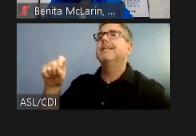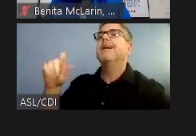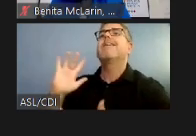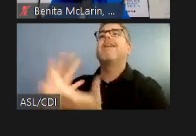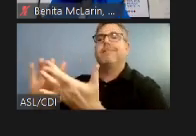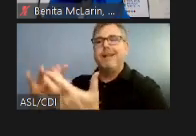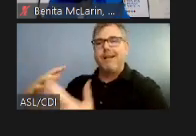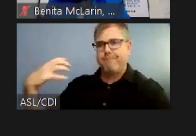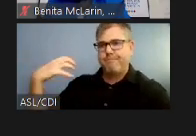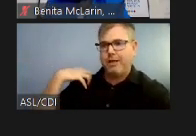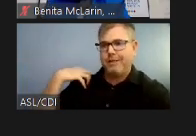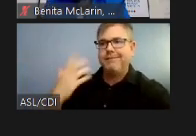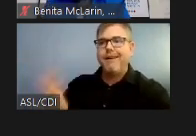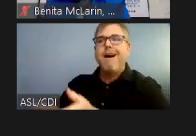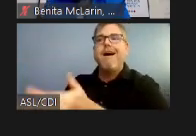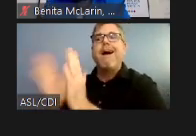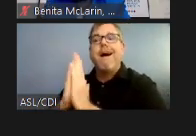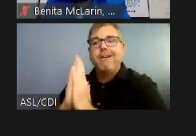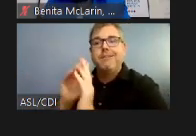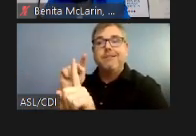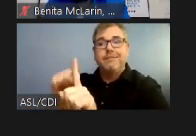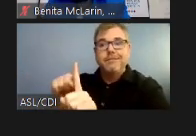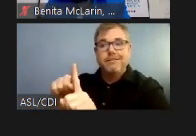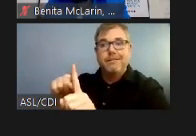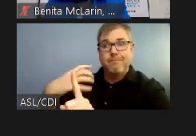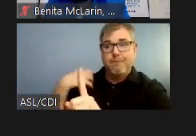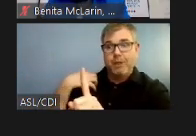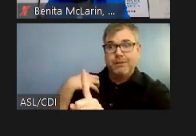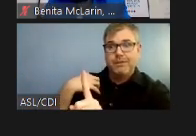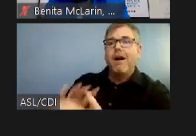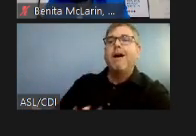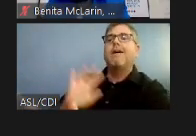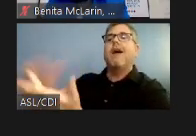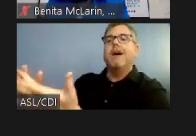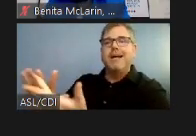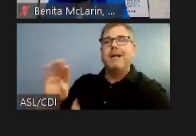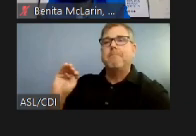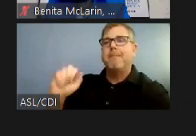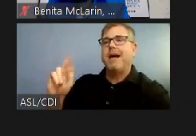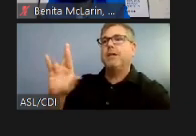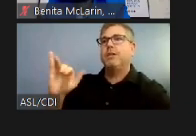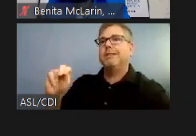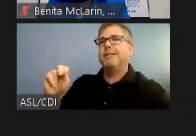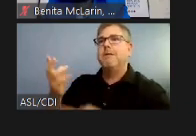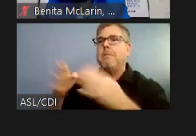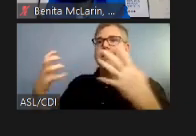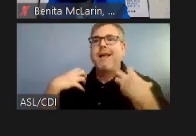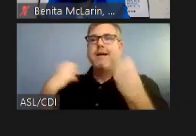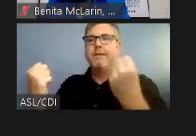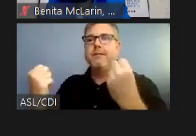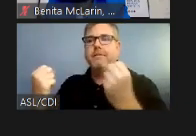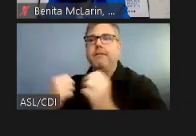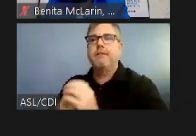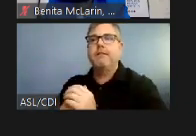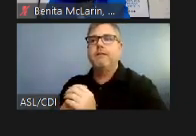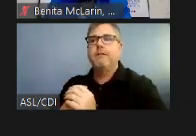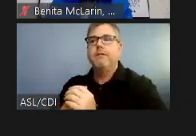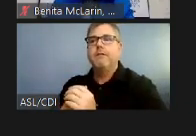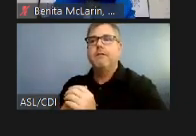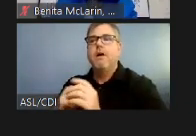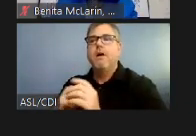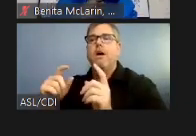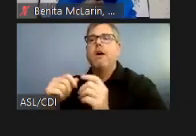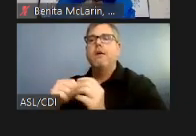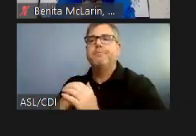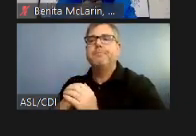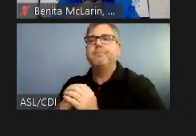unsure what that means, please direct them to the vaccine website or web pages, I should say, we have on our website, which are